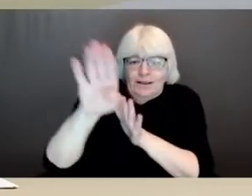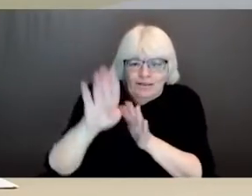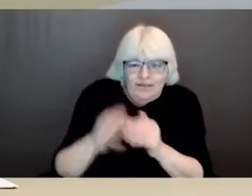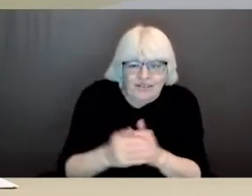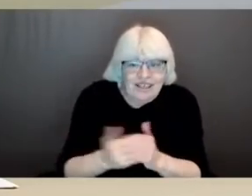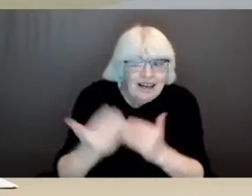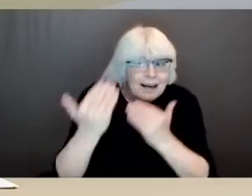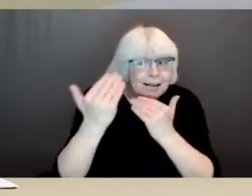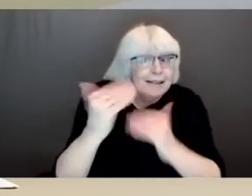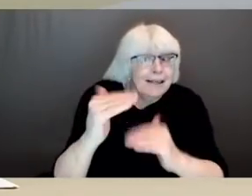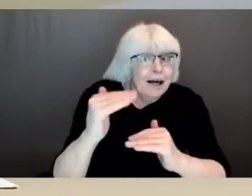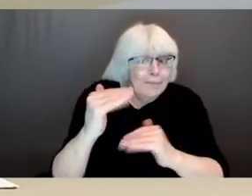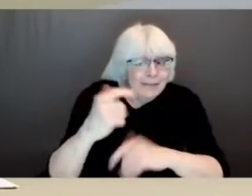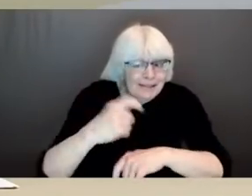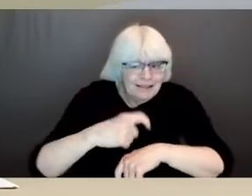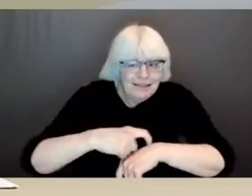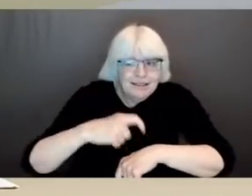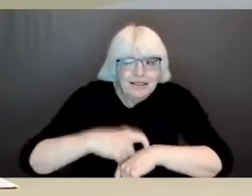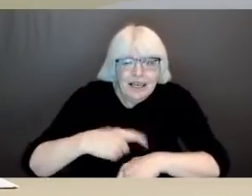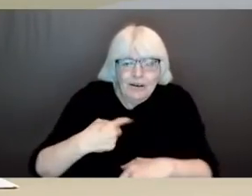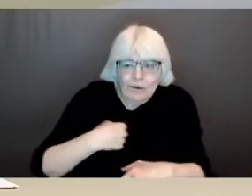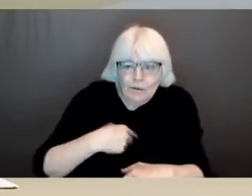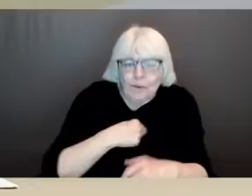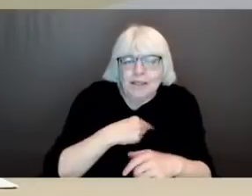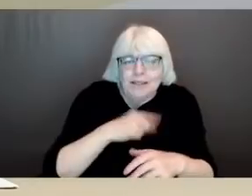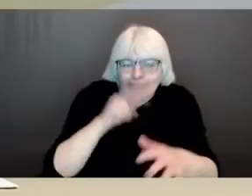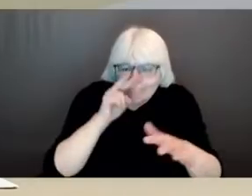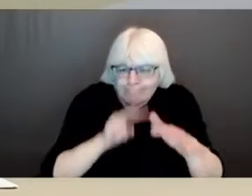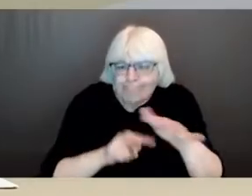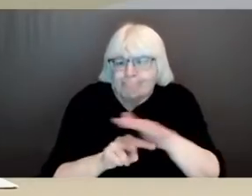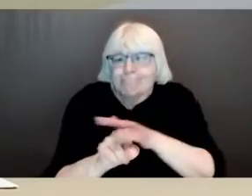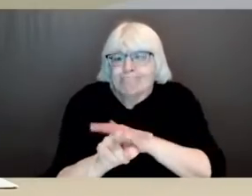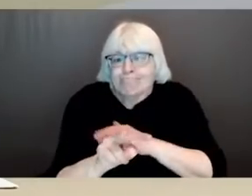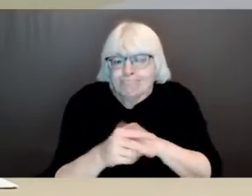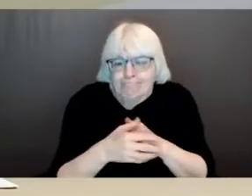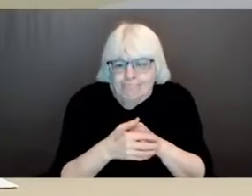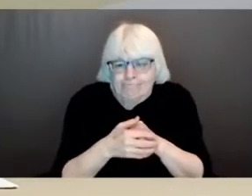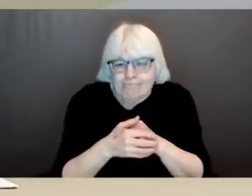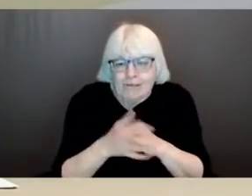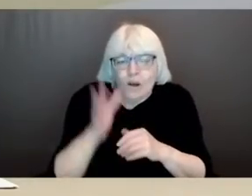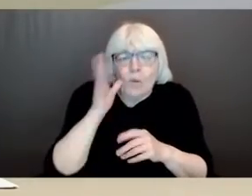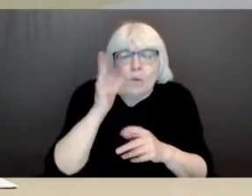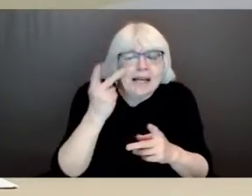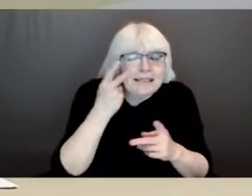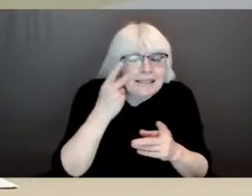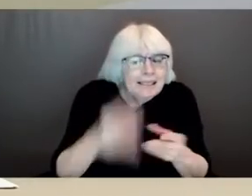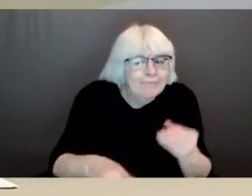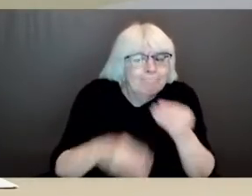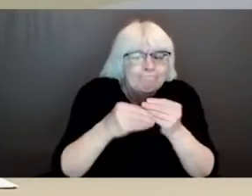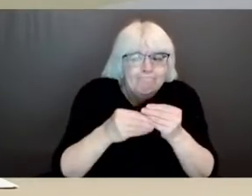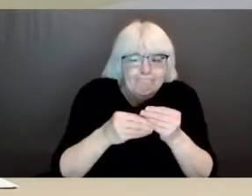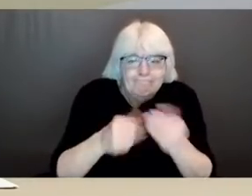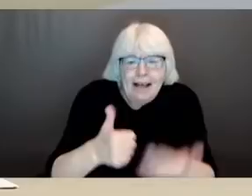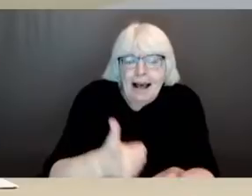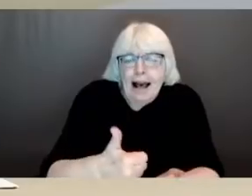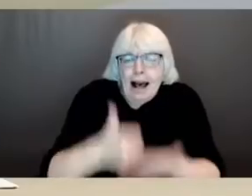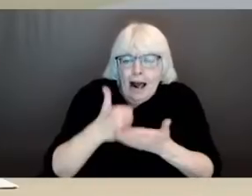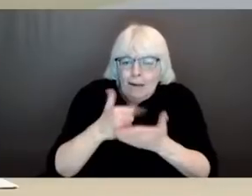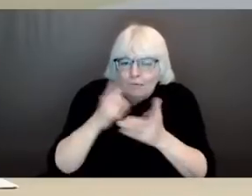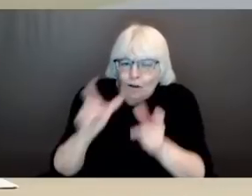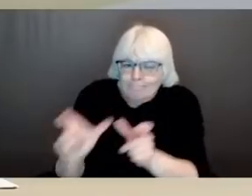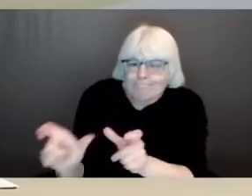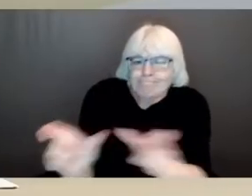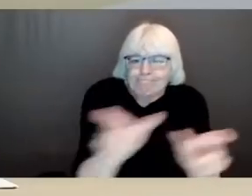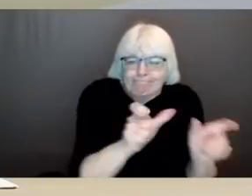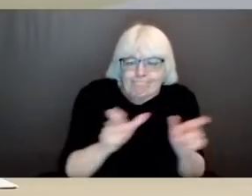time, we anticipate, but one more tool that we have. And as far as enforcement of Vax